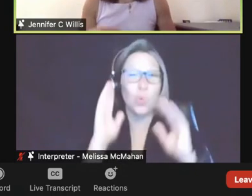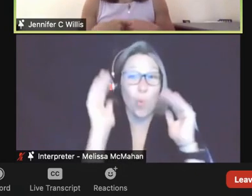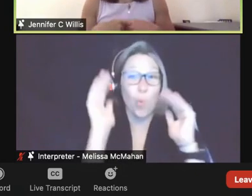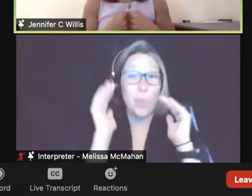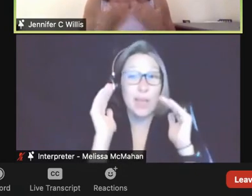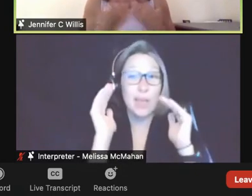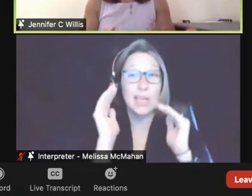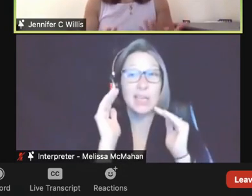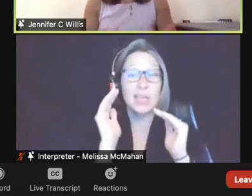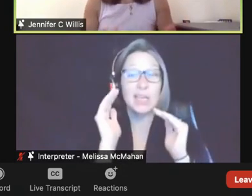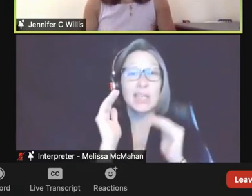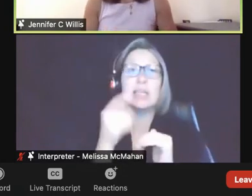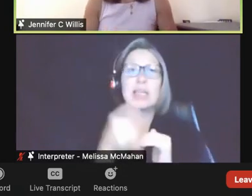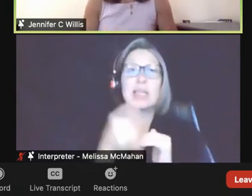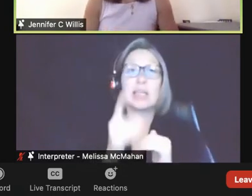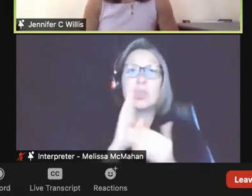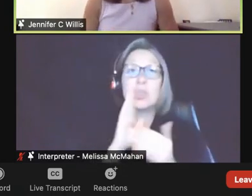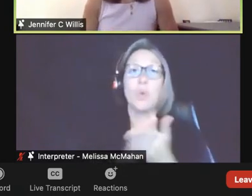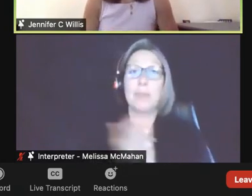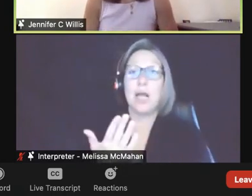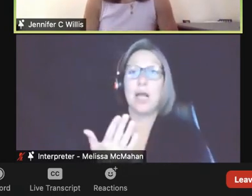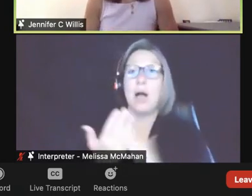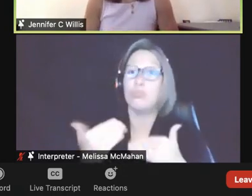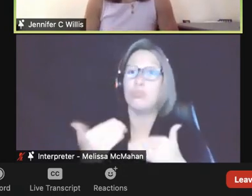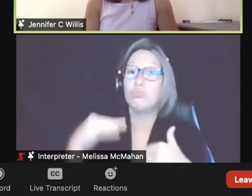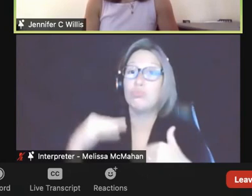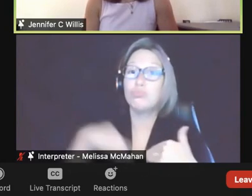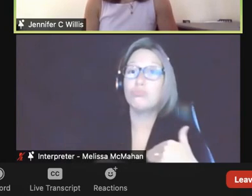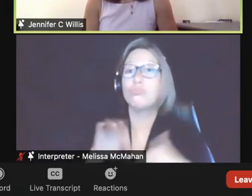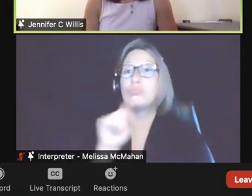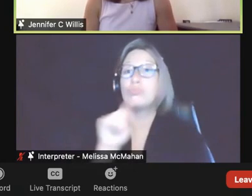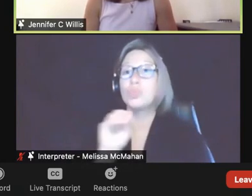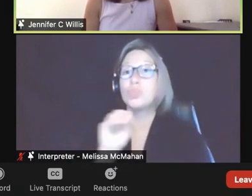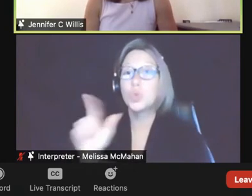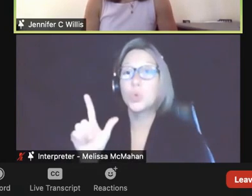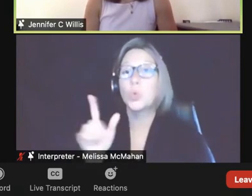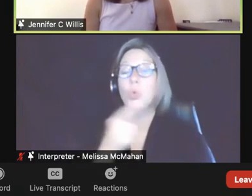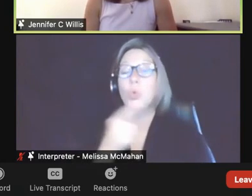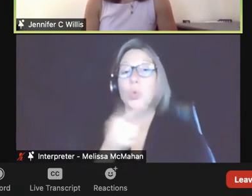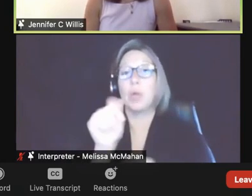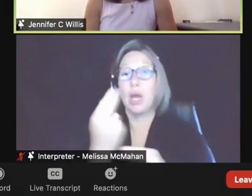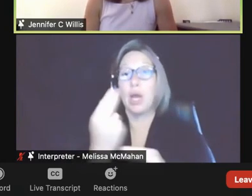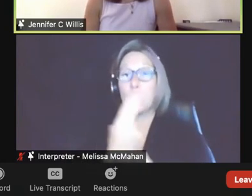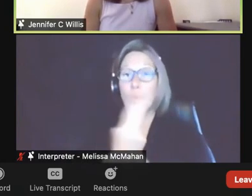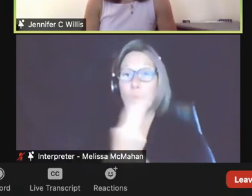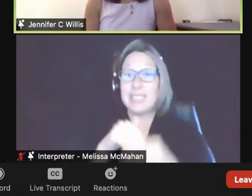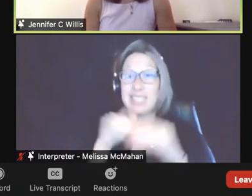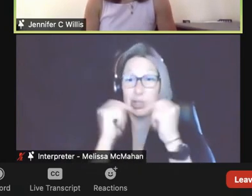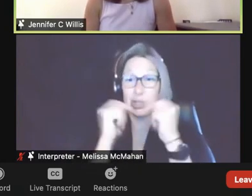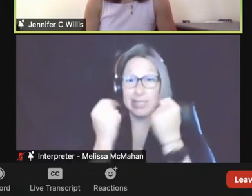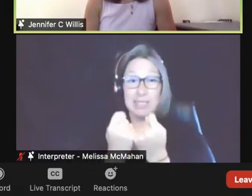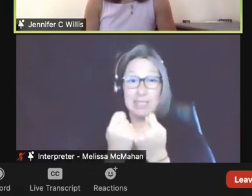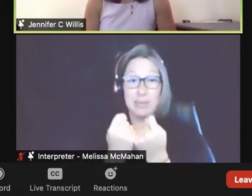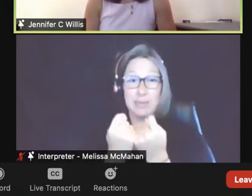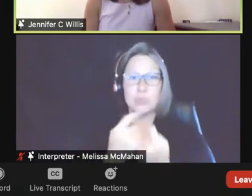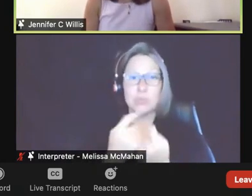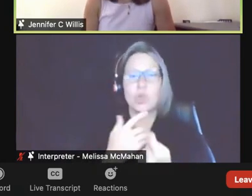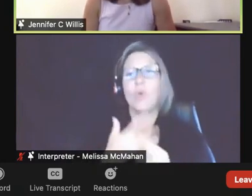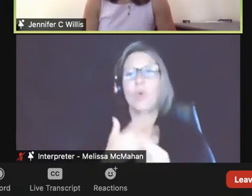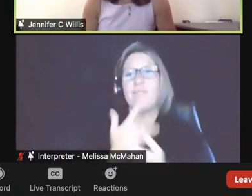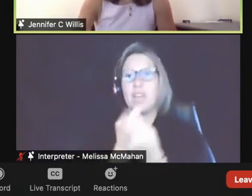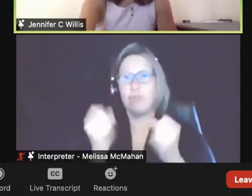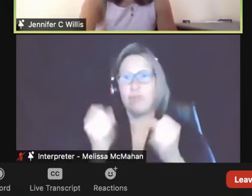can become a useful tool for everybody and it be something that you guys can utilize within a team. So feel free to provide us with information